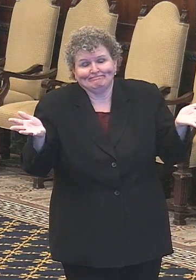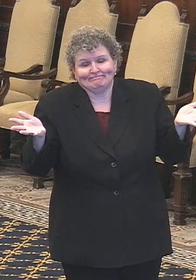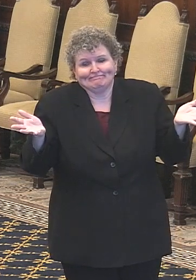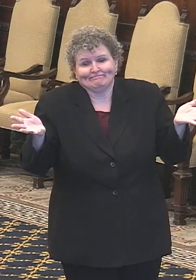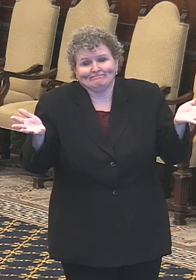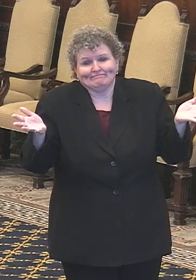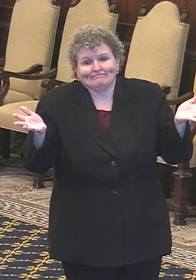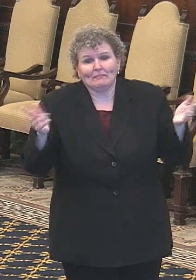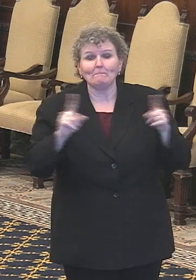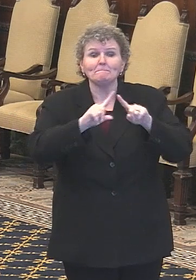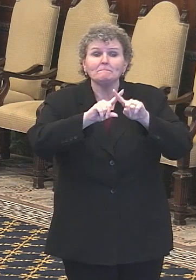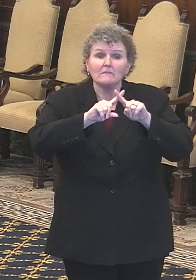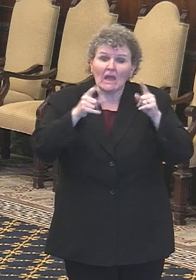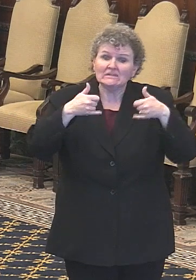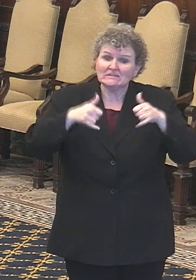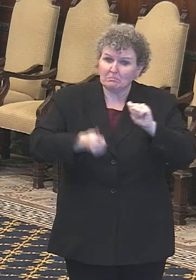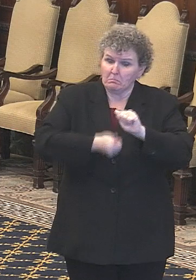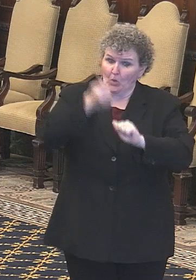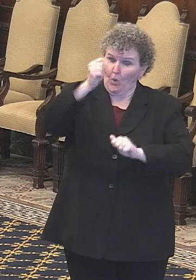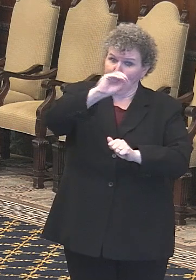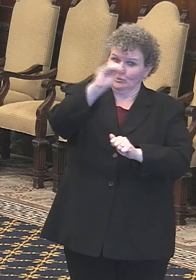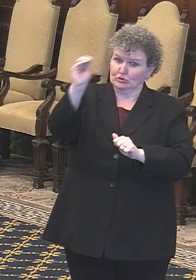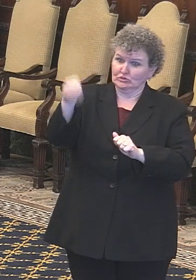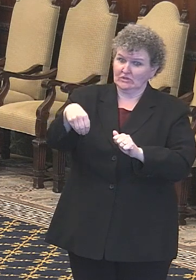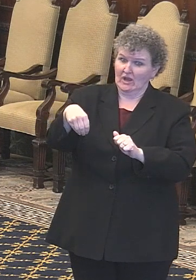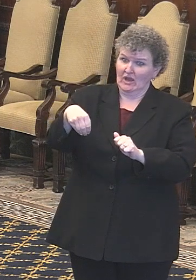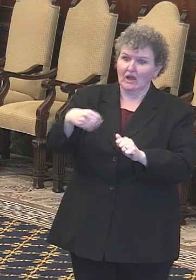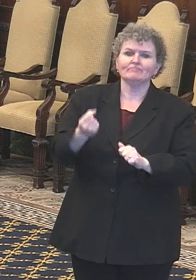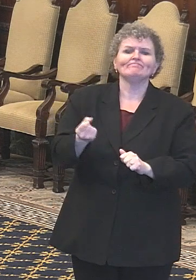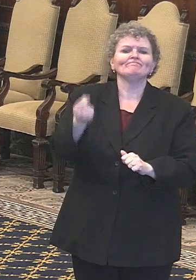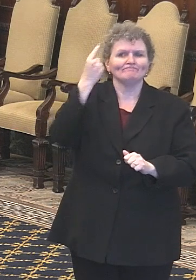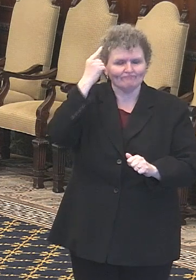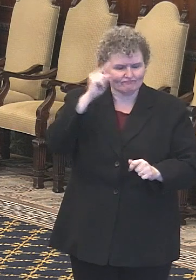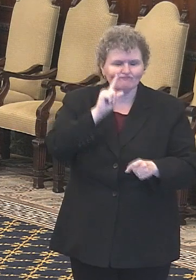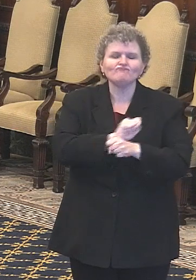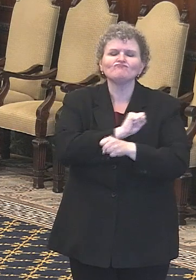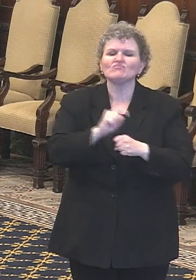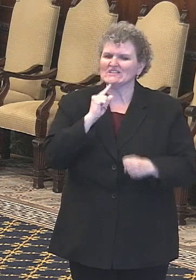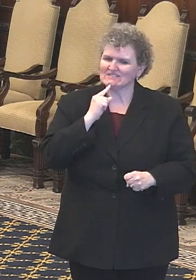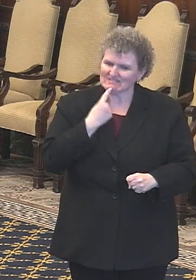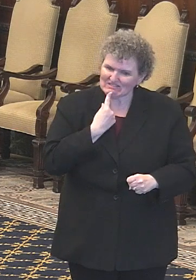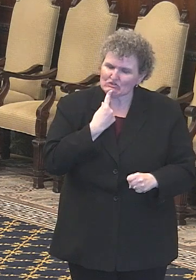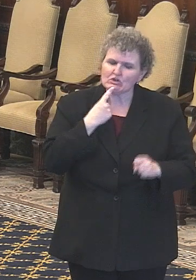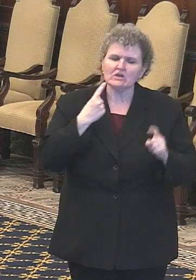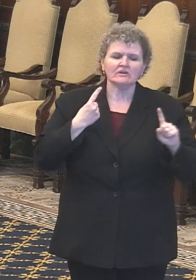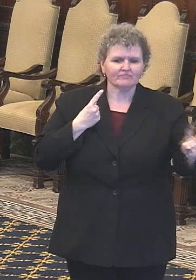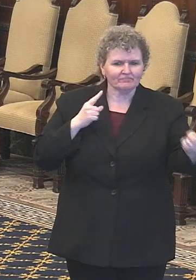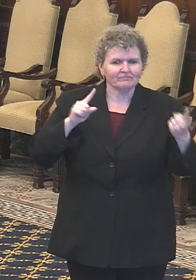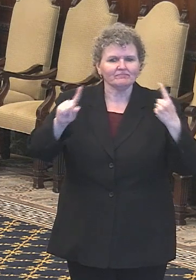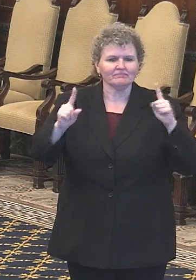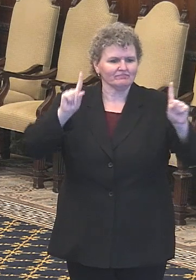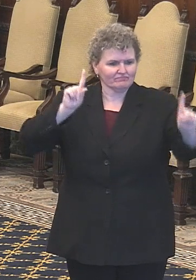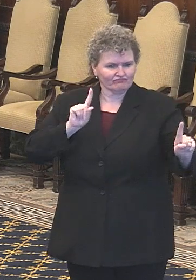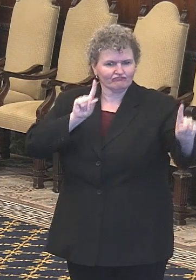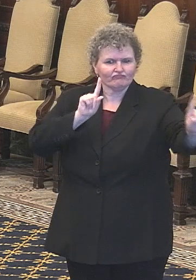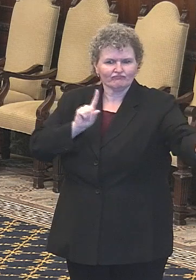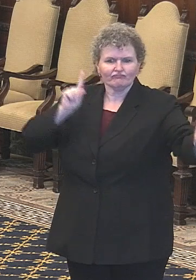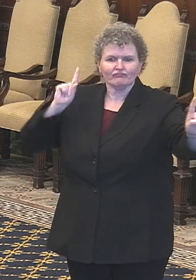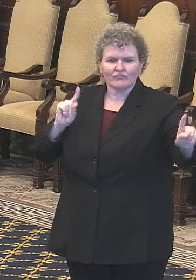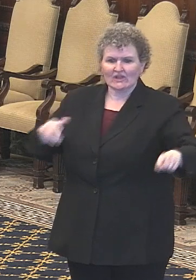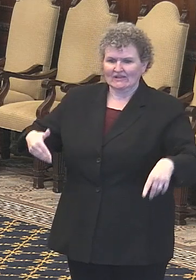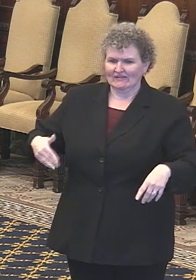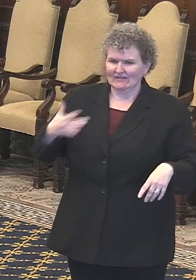press@phila.gov, we'll get that to you. So thanks. Gray Hall of 6ABC, you're up. Thank you. Excuse me. Final